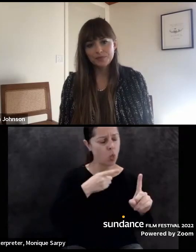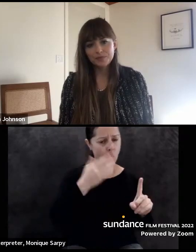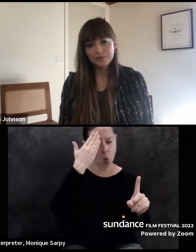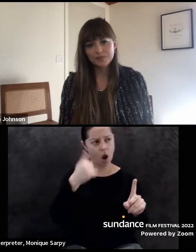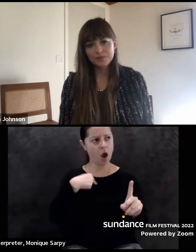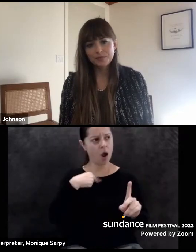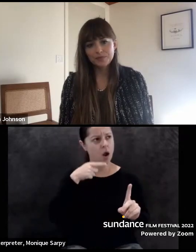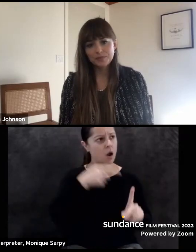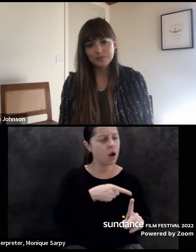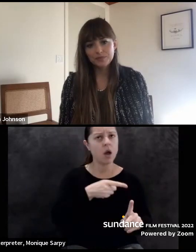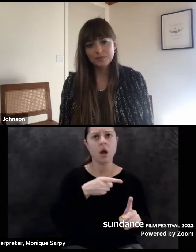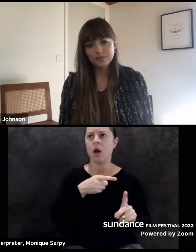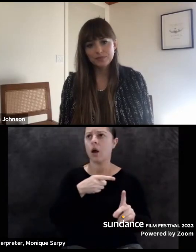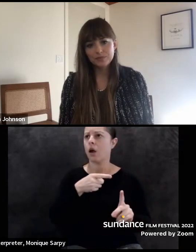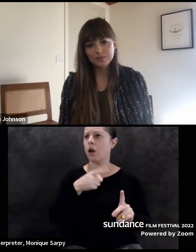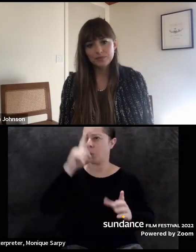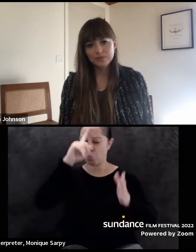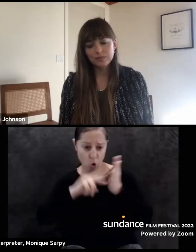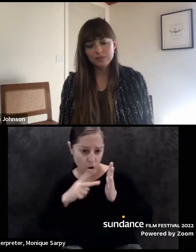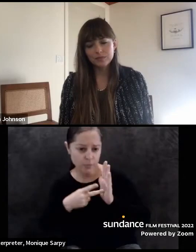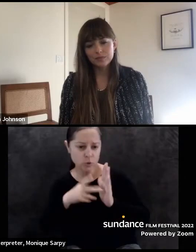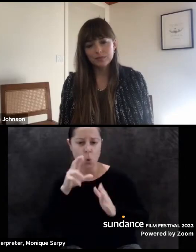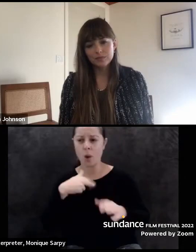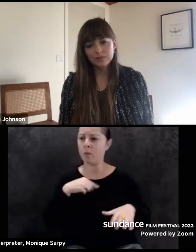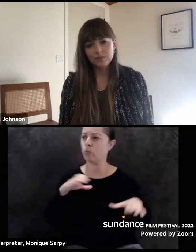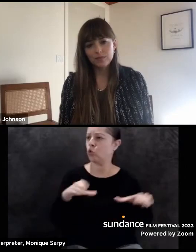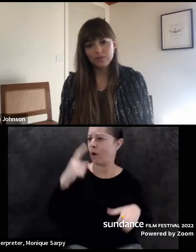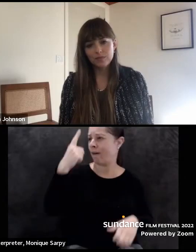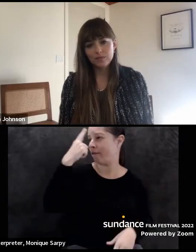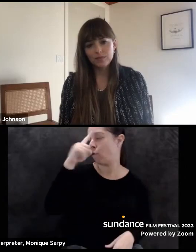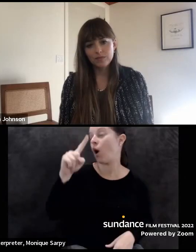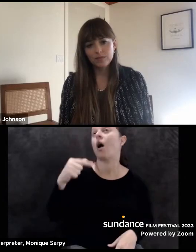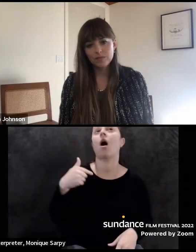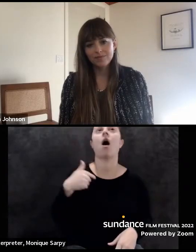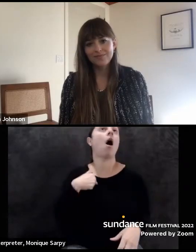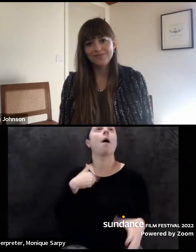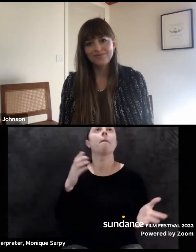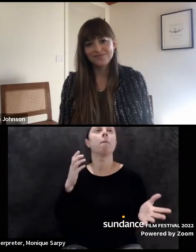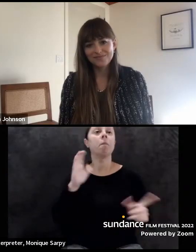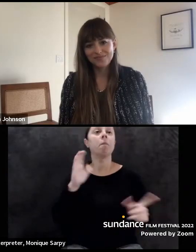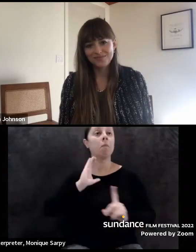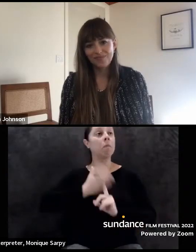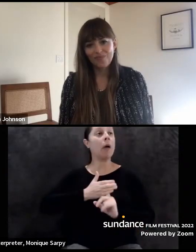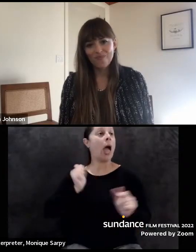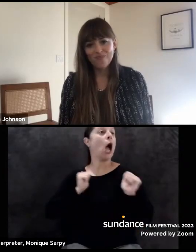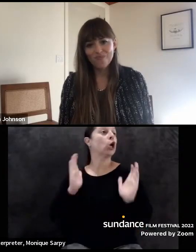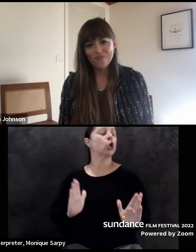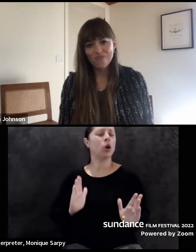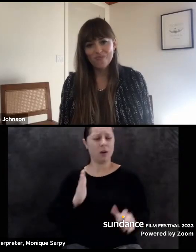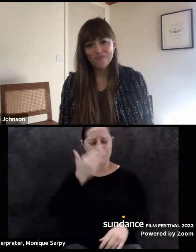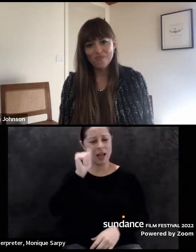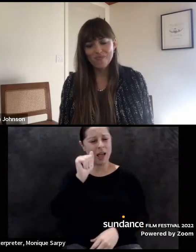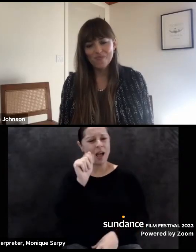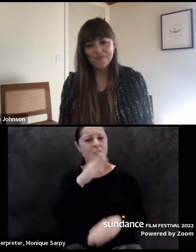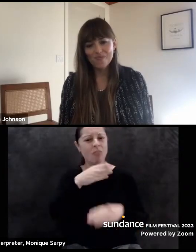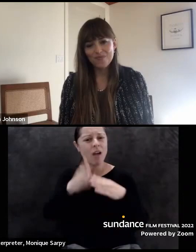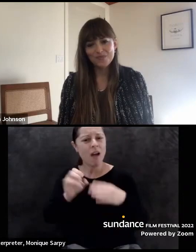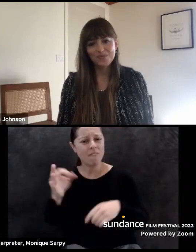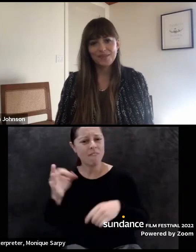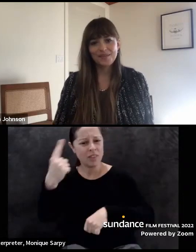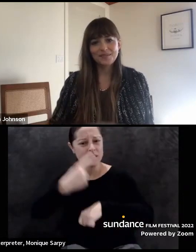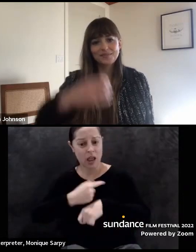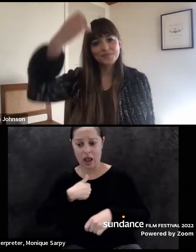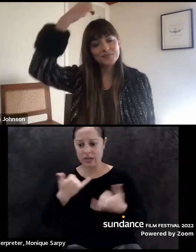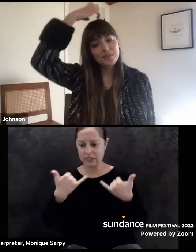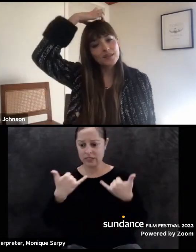Is this purposeful? Am I just doing this for the sake of I'm an actor? You know what I mean? Because at the end of the day, I still want to have pieces